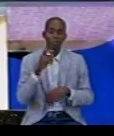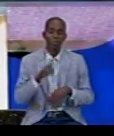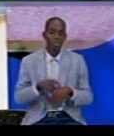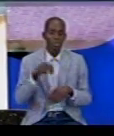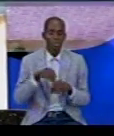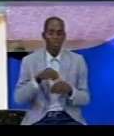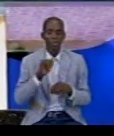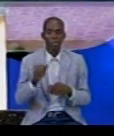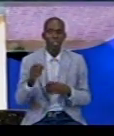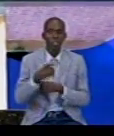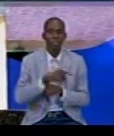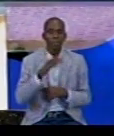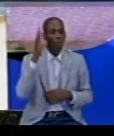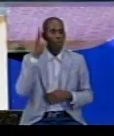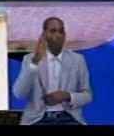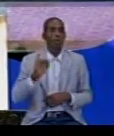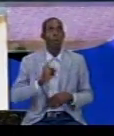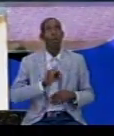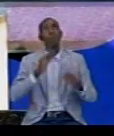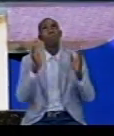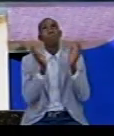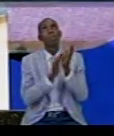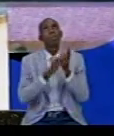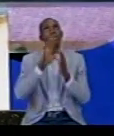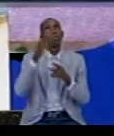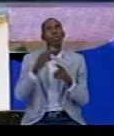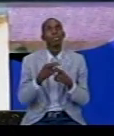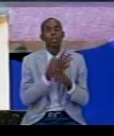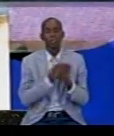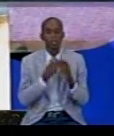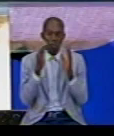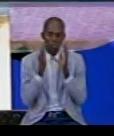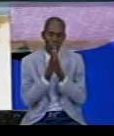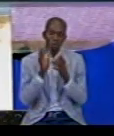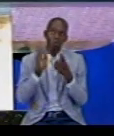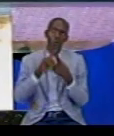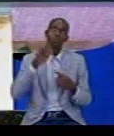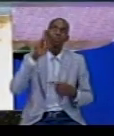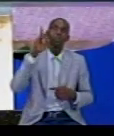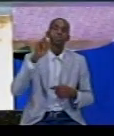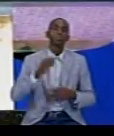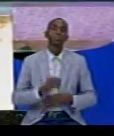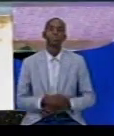day, I praise your name and pray unto you.